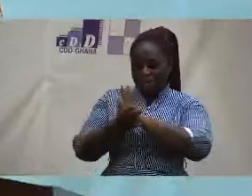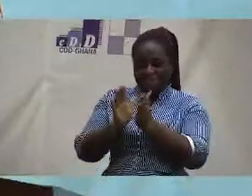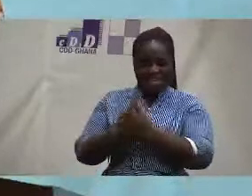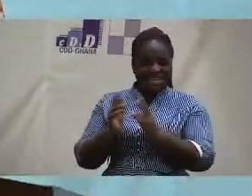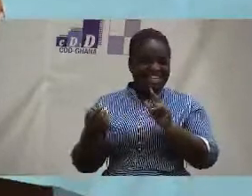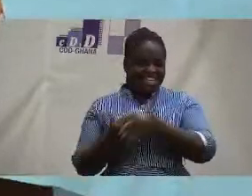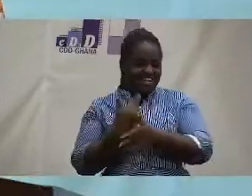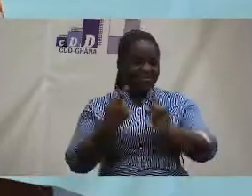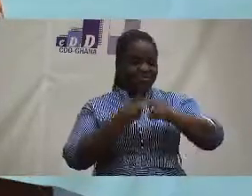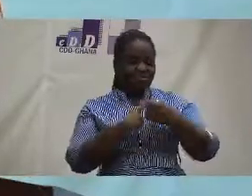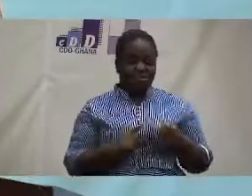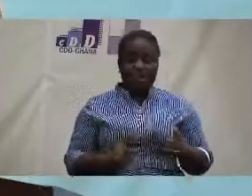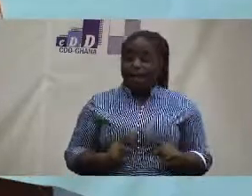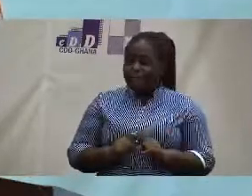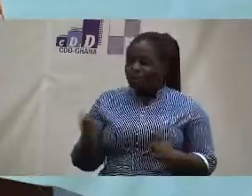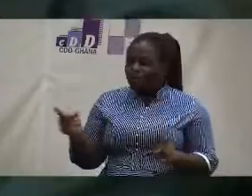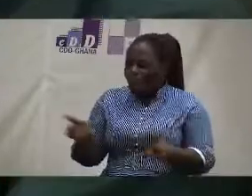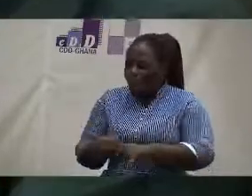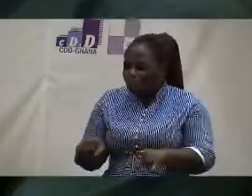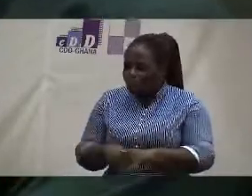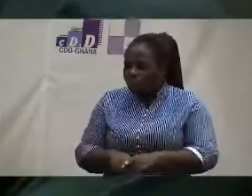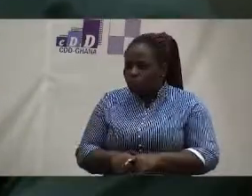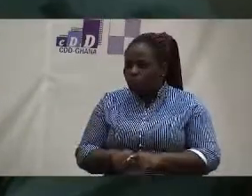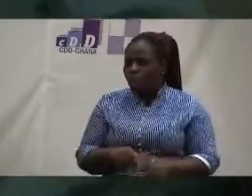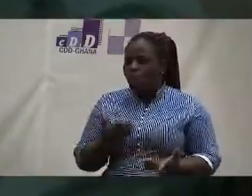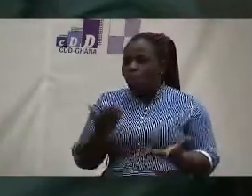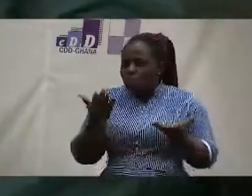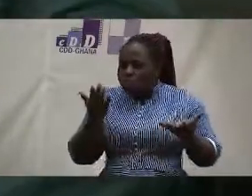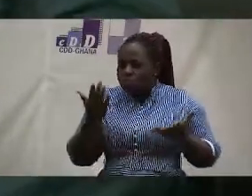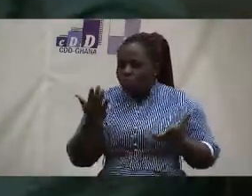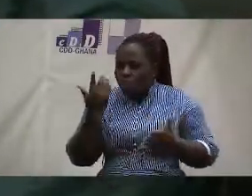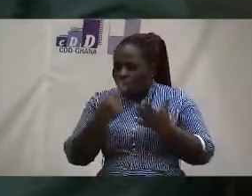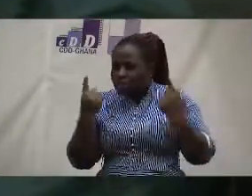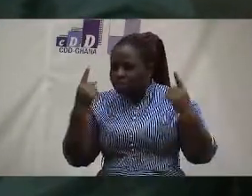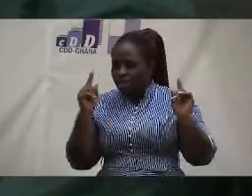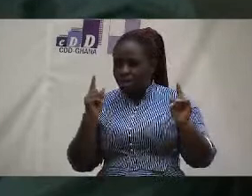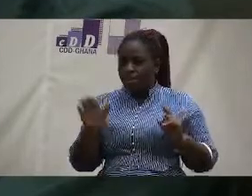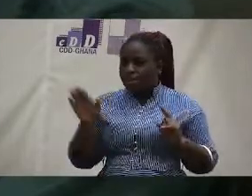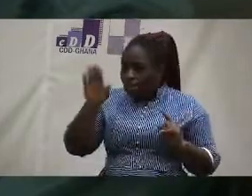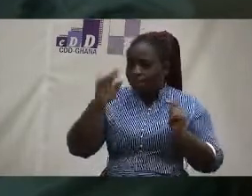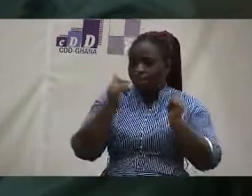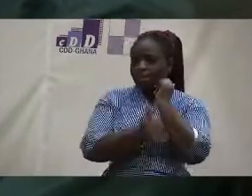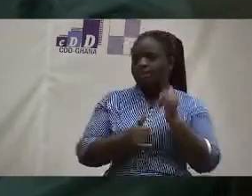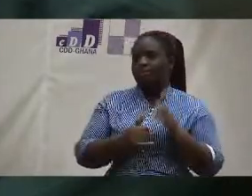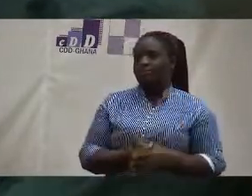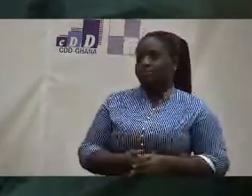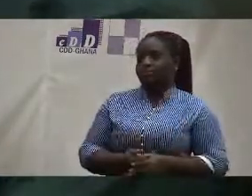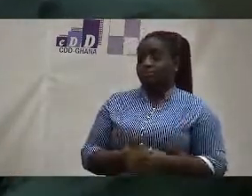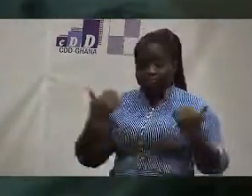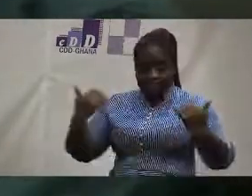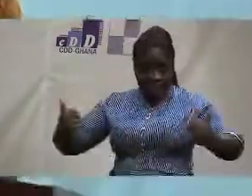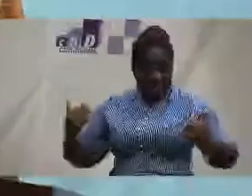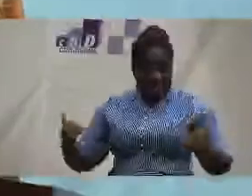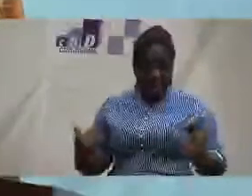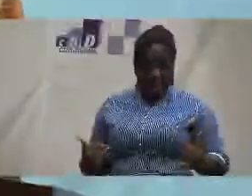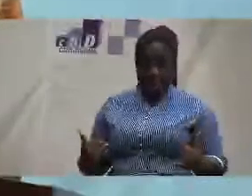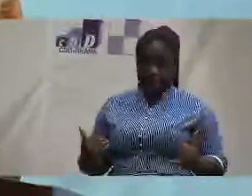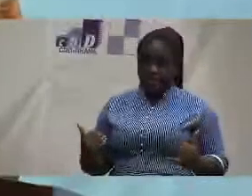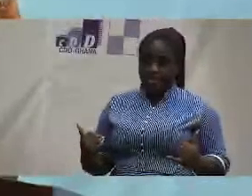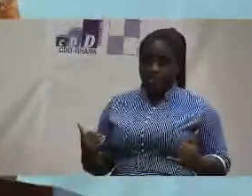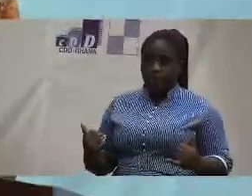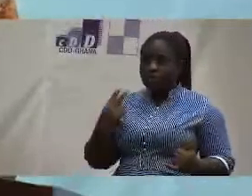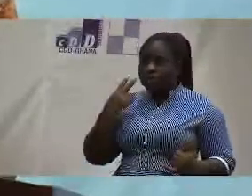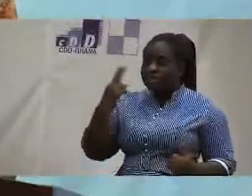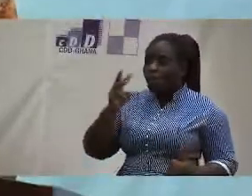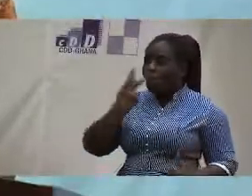friends, but they are also exploiting what is happening on our continent. And currently, in fact, if you look